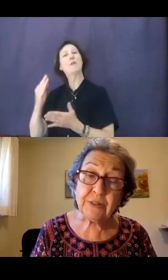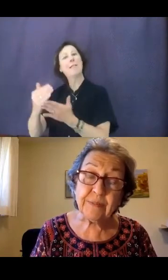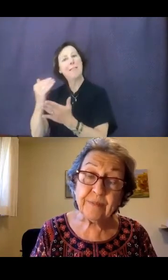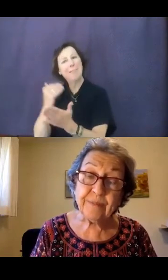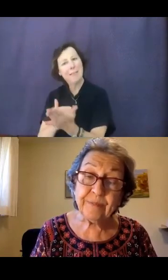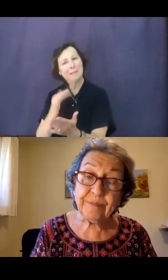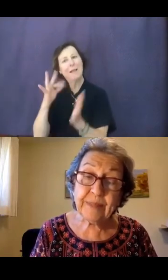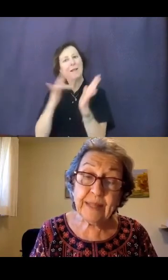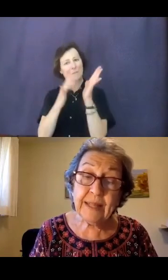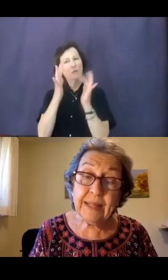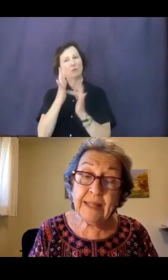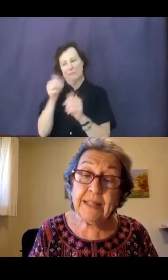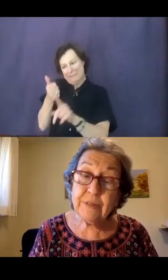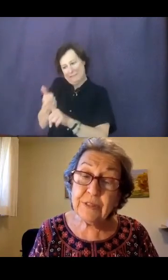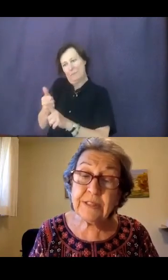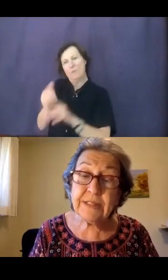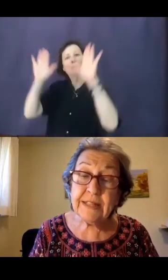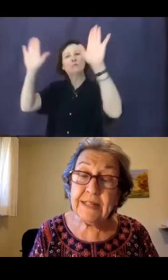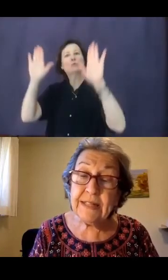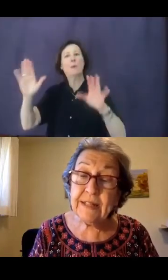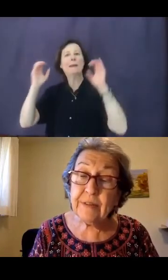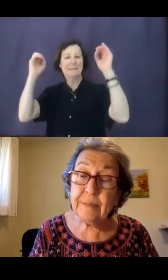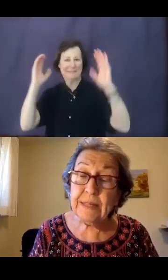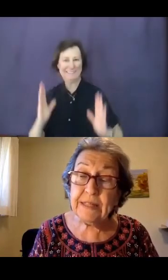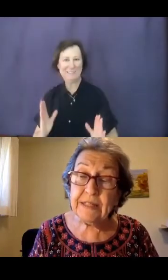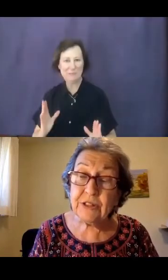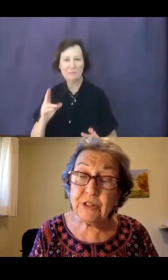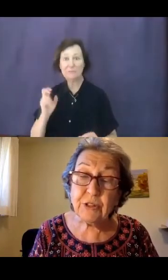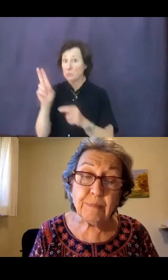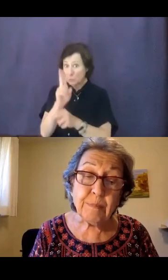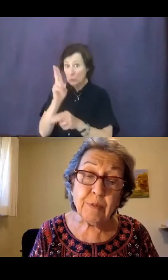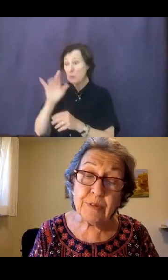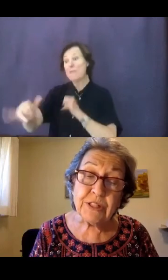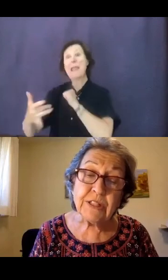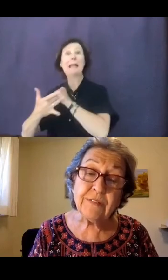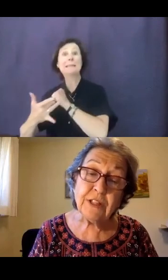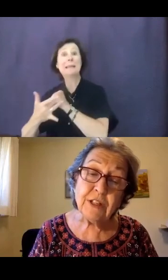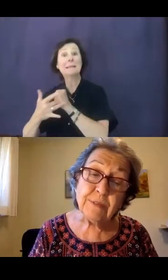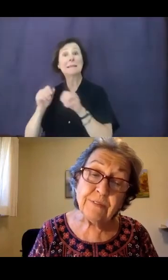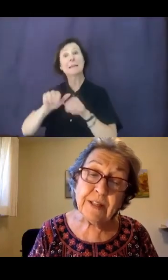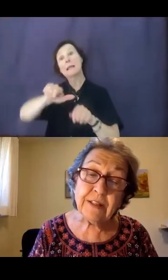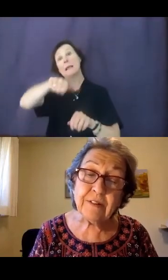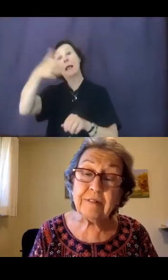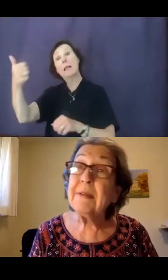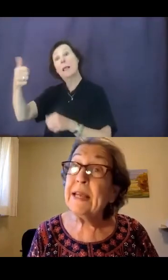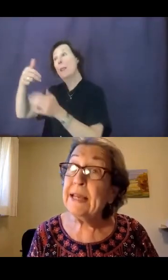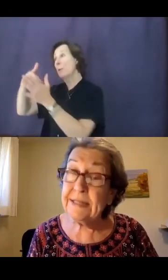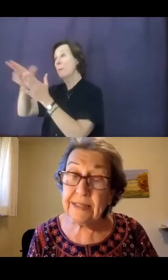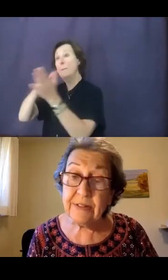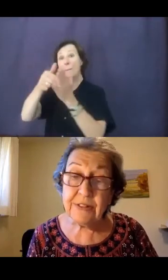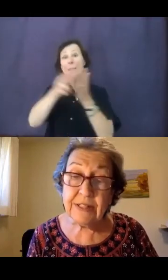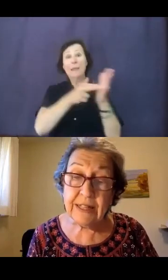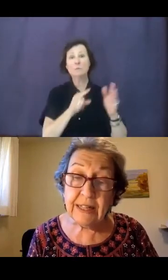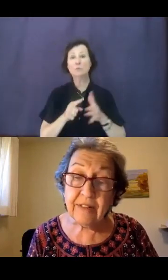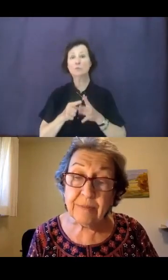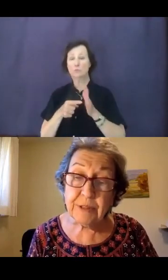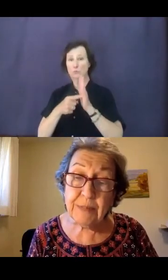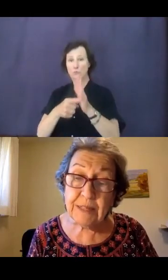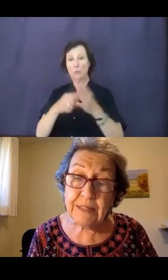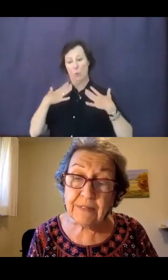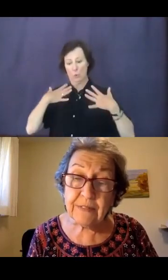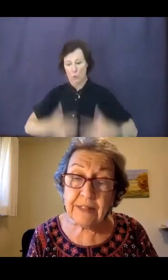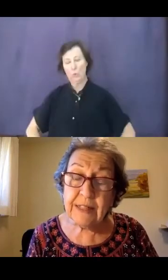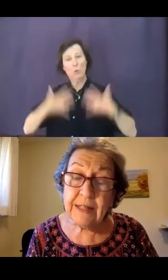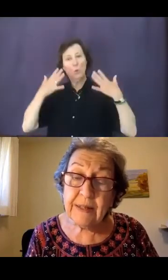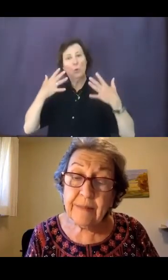teacher. He used the technique in other paintings to show the proportions of the human figure and his understanding of